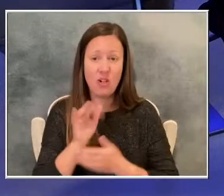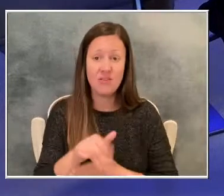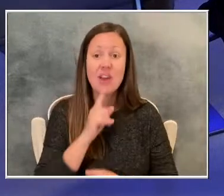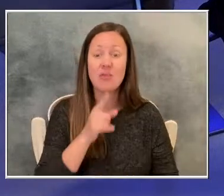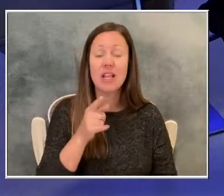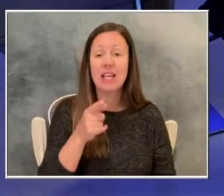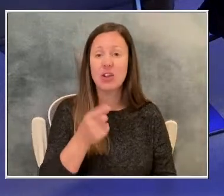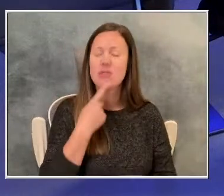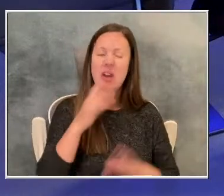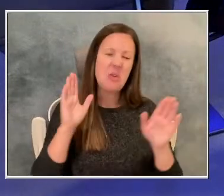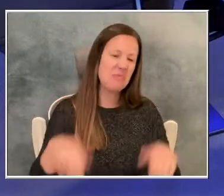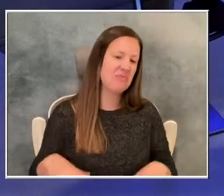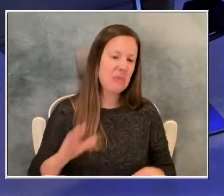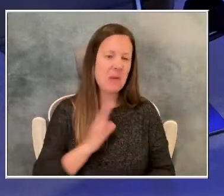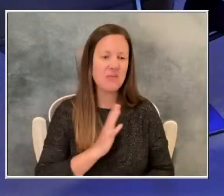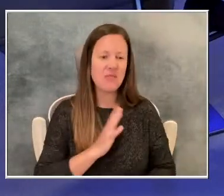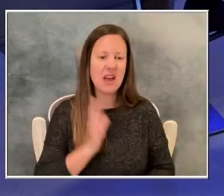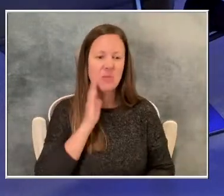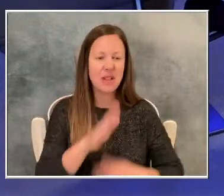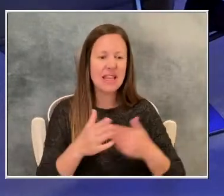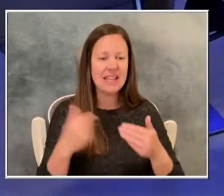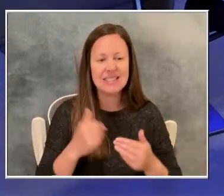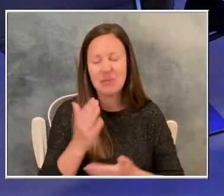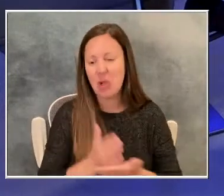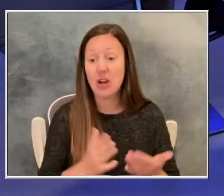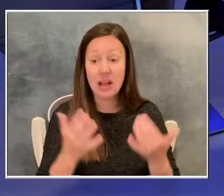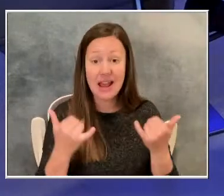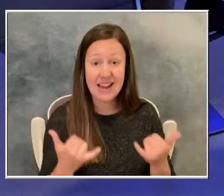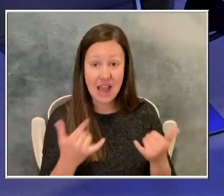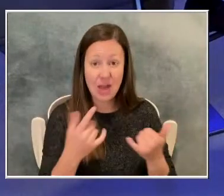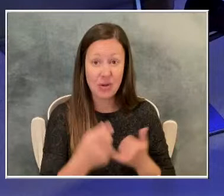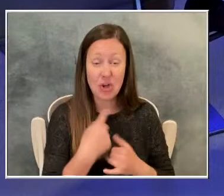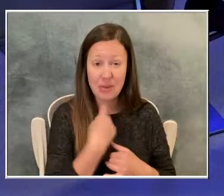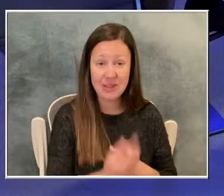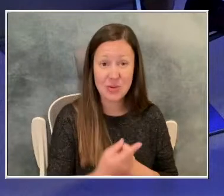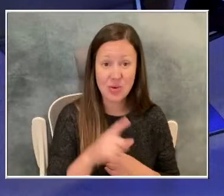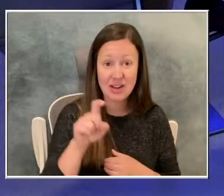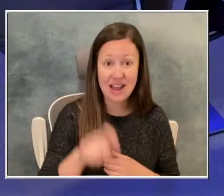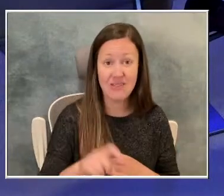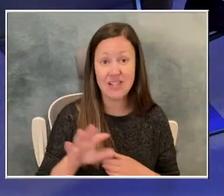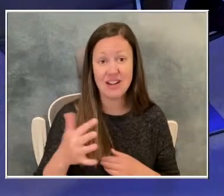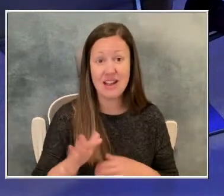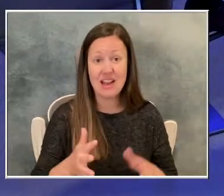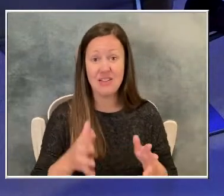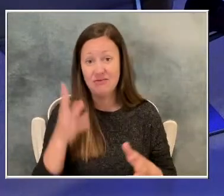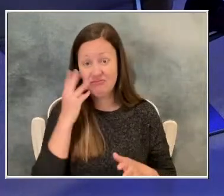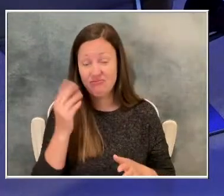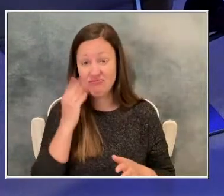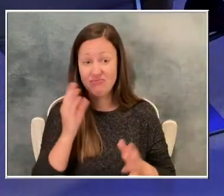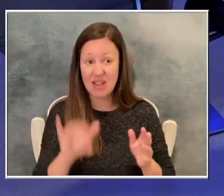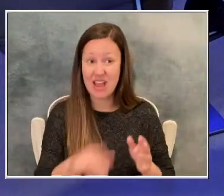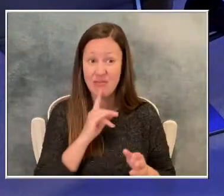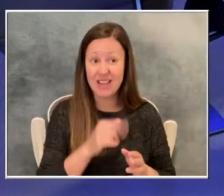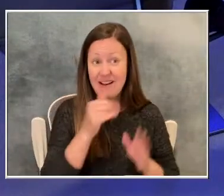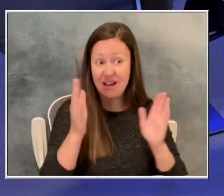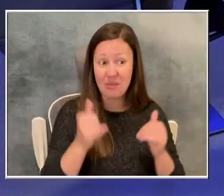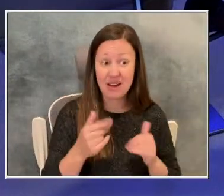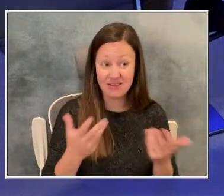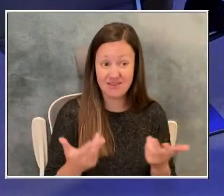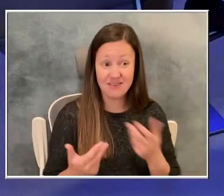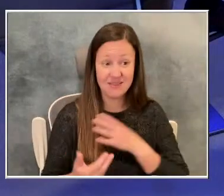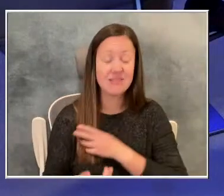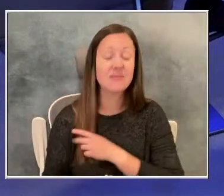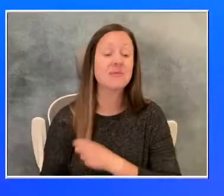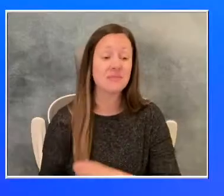this part. This is going to be the easy part, and now you're being told you have to kind of, go through this, down this path you weren't expecting. Exactly. That was